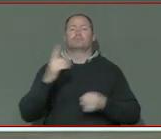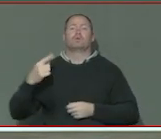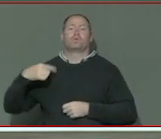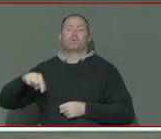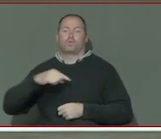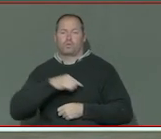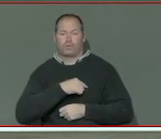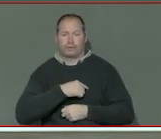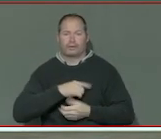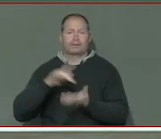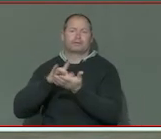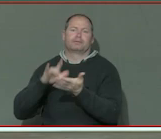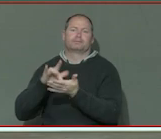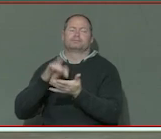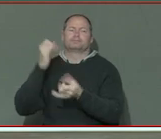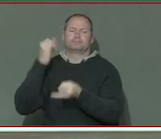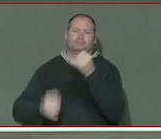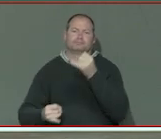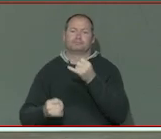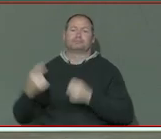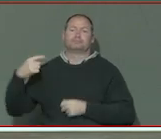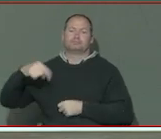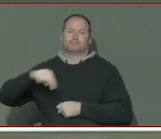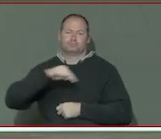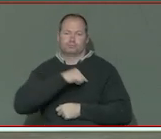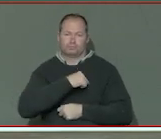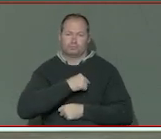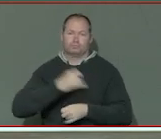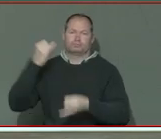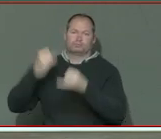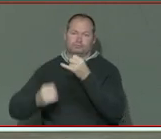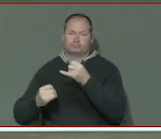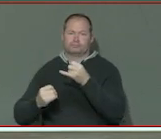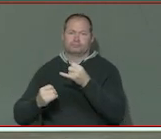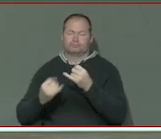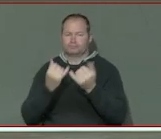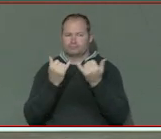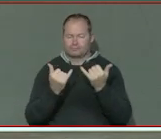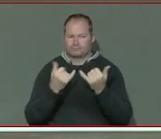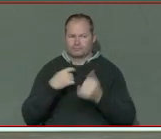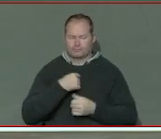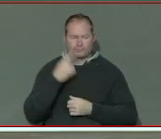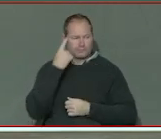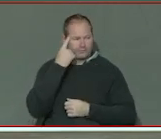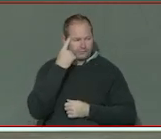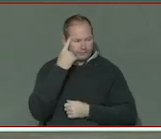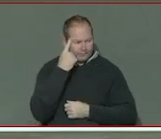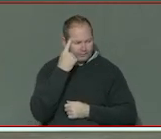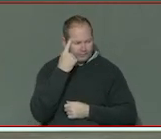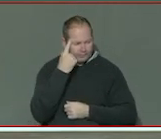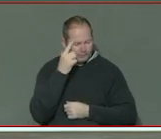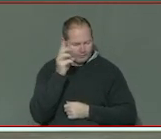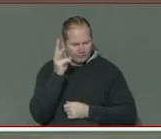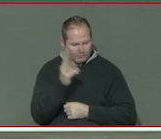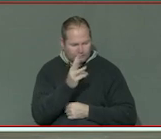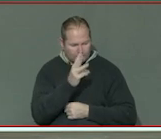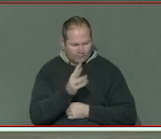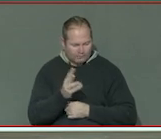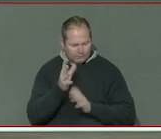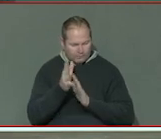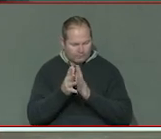miscalculated the cost of goods. So we made the error. Now we must think carefully. We